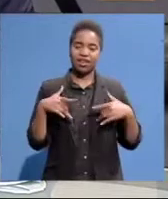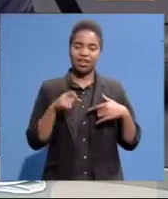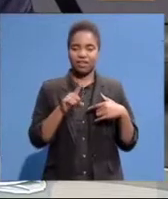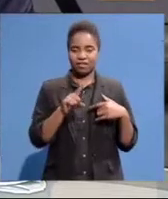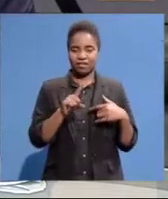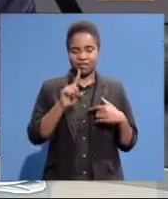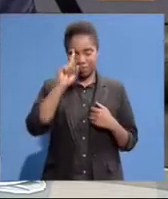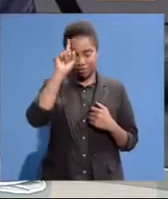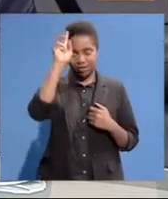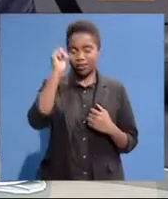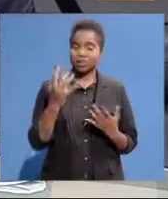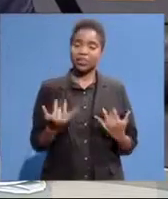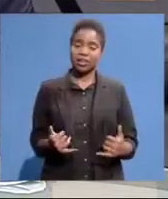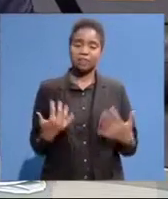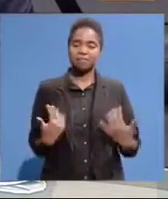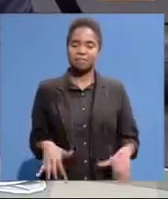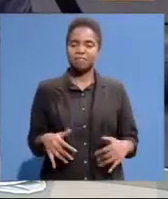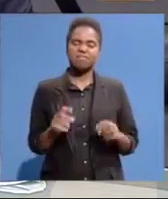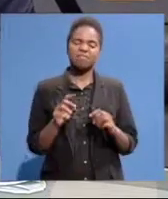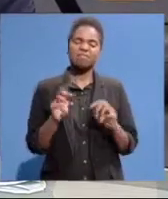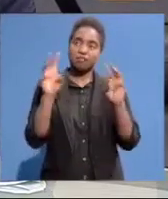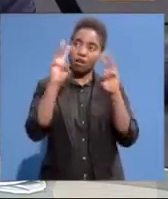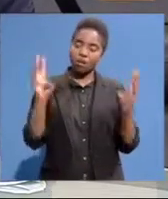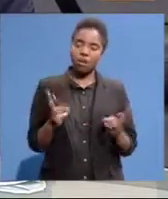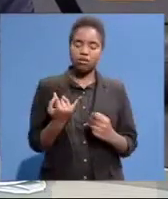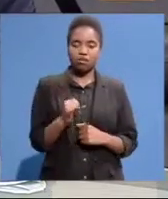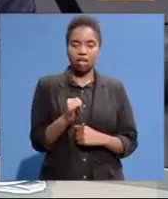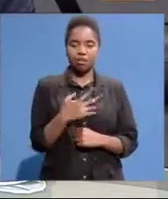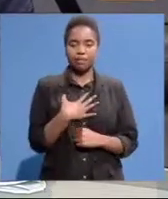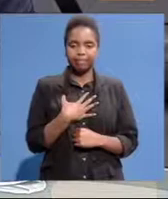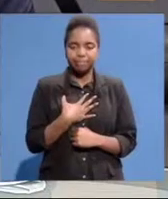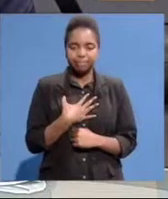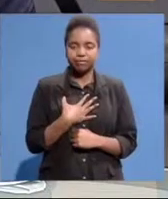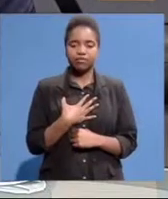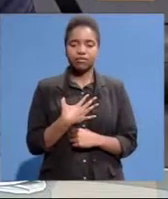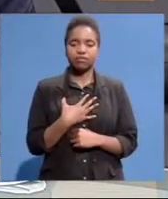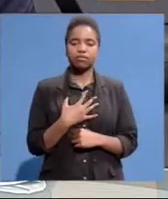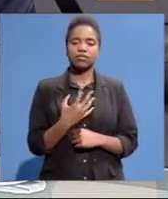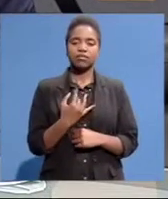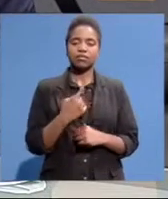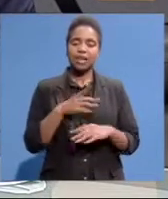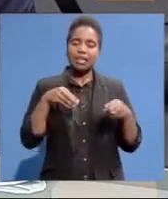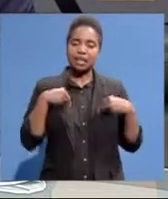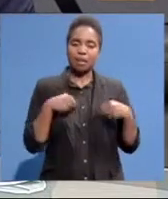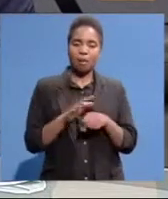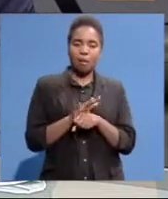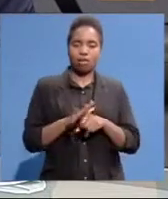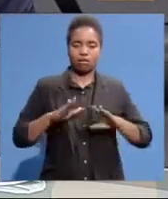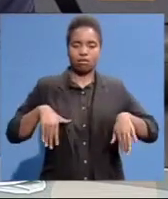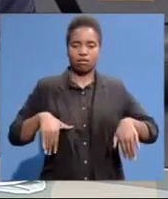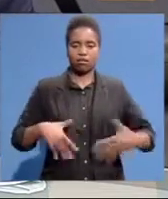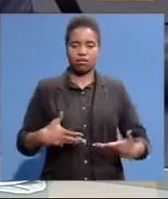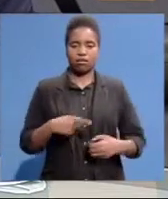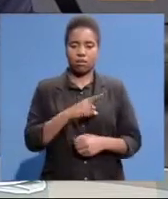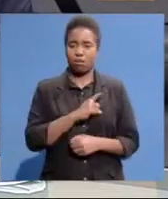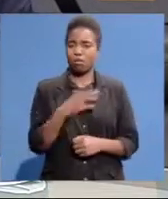Mandela. And today, with the world still reacting to Madiba's death and also the tributes that are still pouring in, it's impossible not to think about